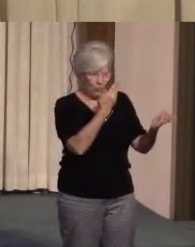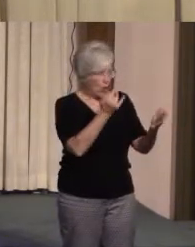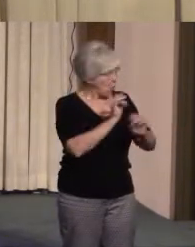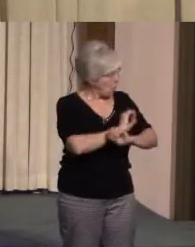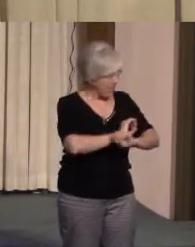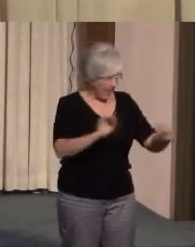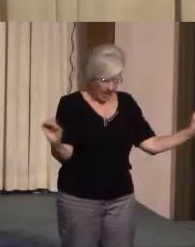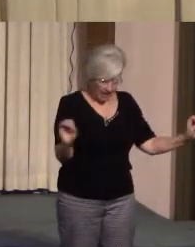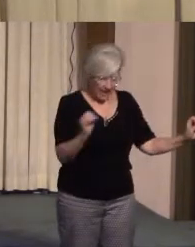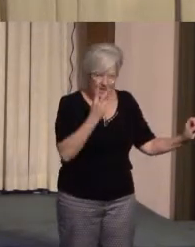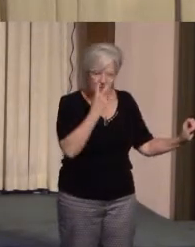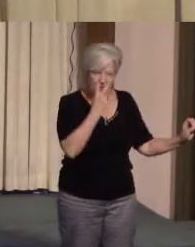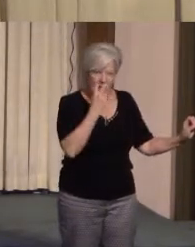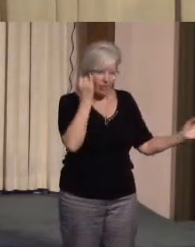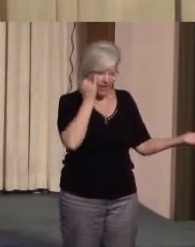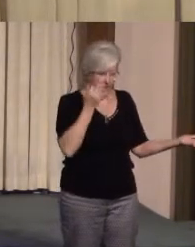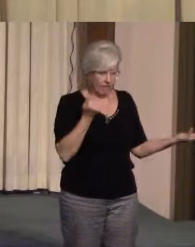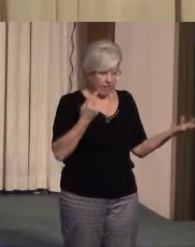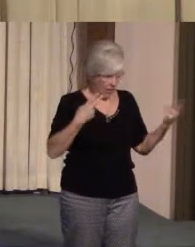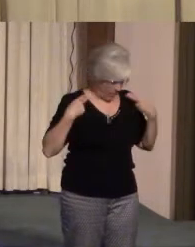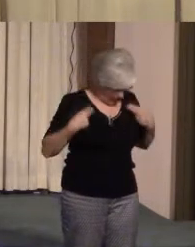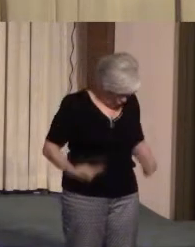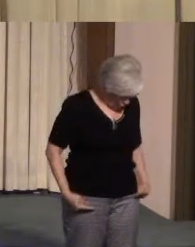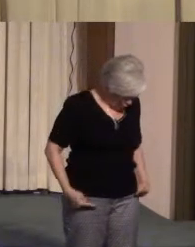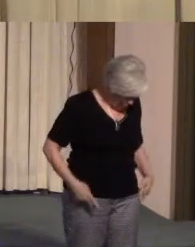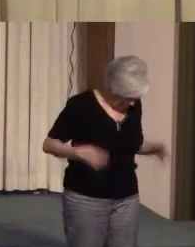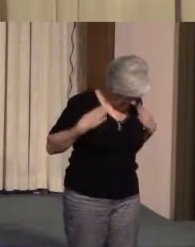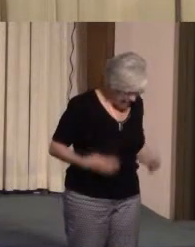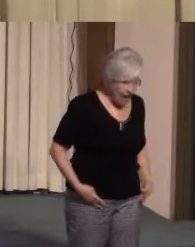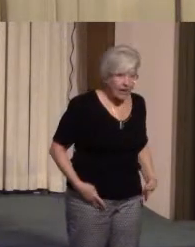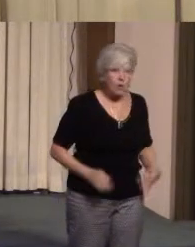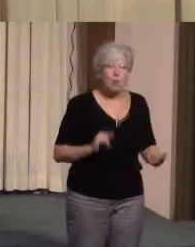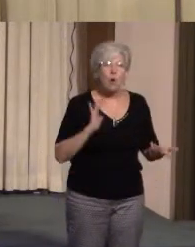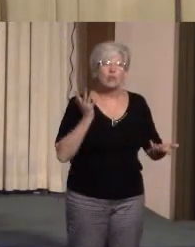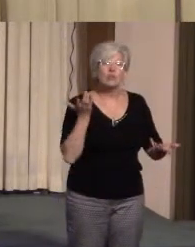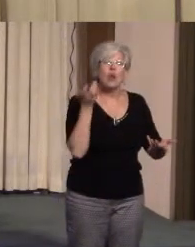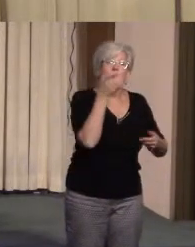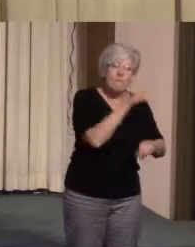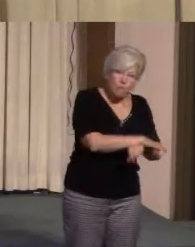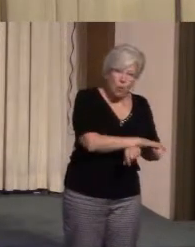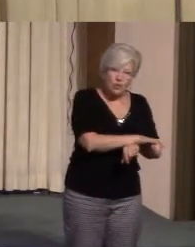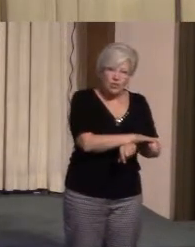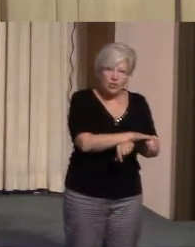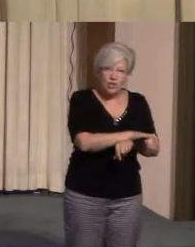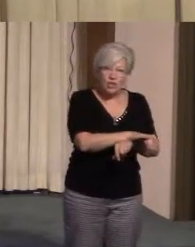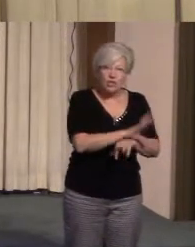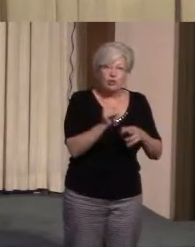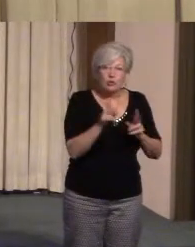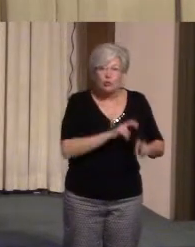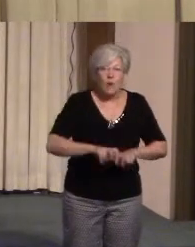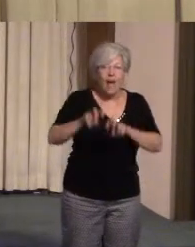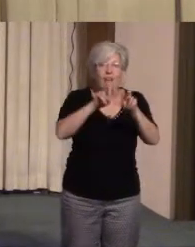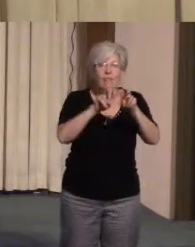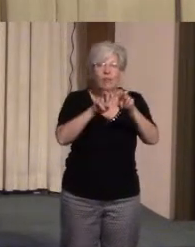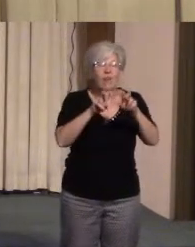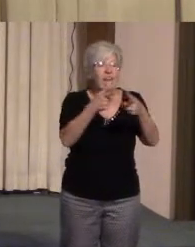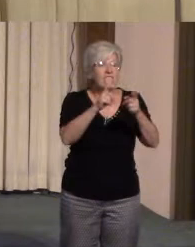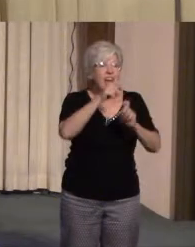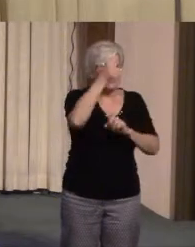beyond any shadow of a doubt that if the human body was forced to travel faster than 60 miles an hour, it would be